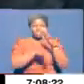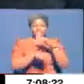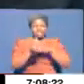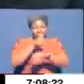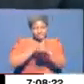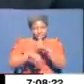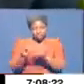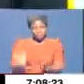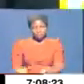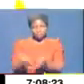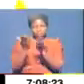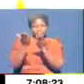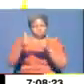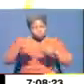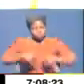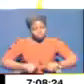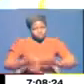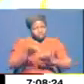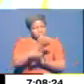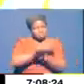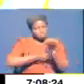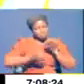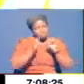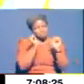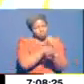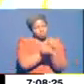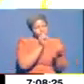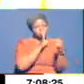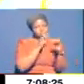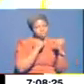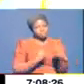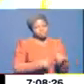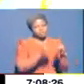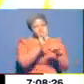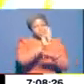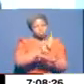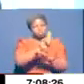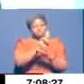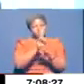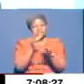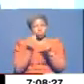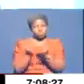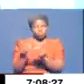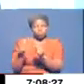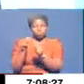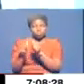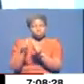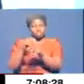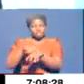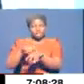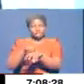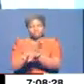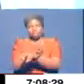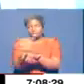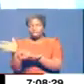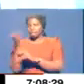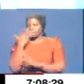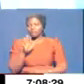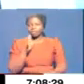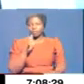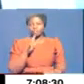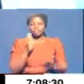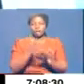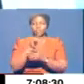vya kiuchumi vya vijana haziwezi kutekelezwa kwa kutumia suluhu zilizopitwa na wakati. That some of these far-fetched economic fantasies